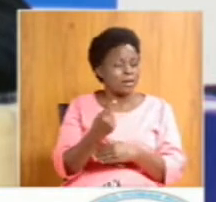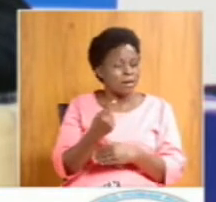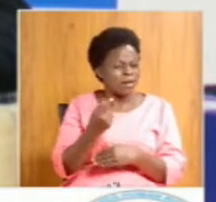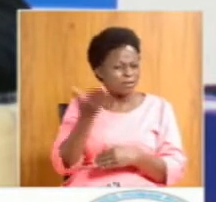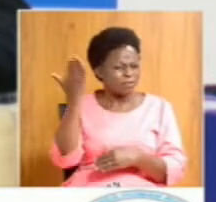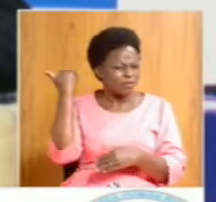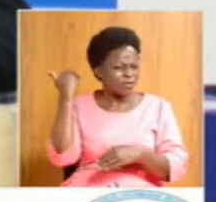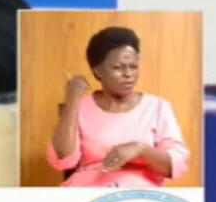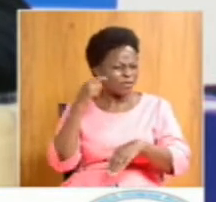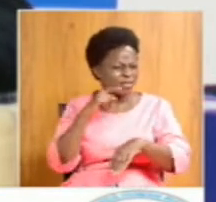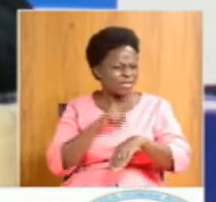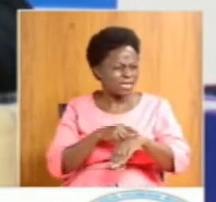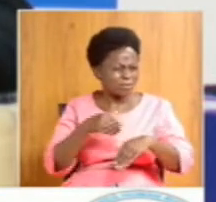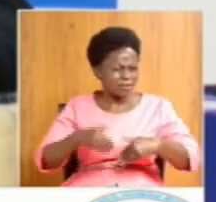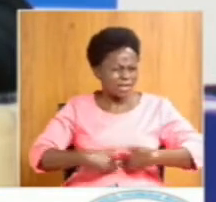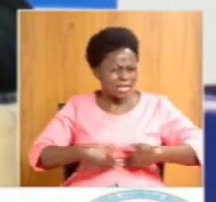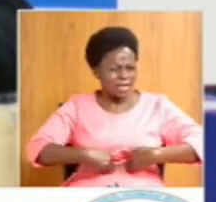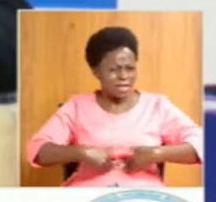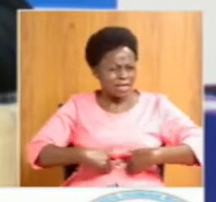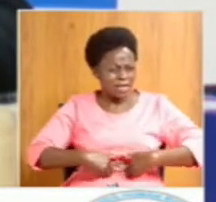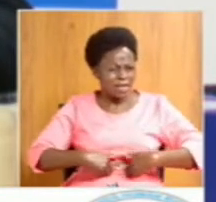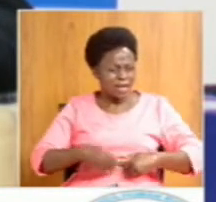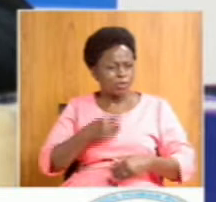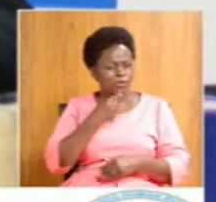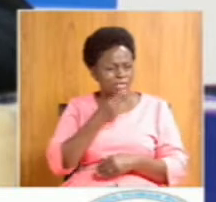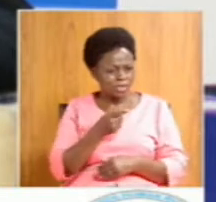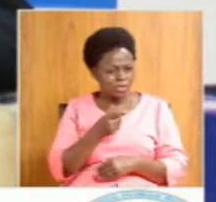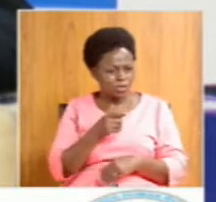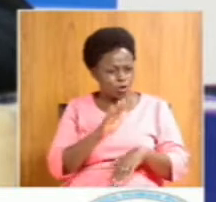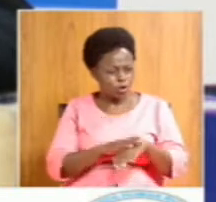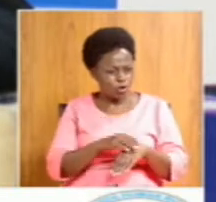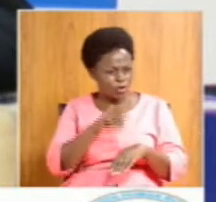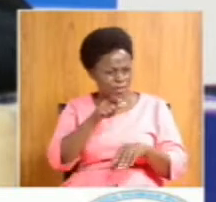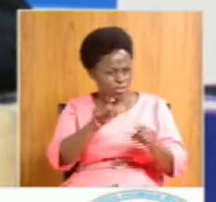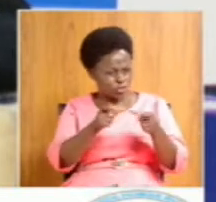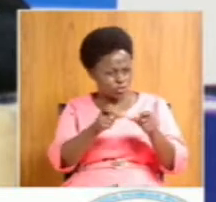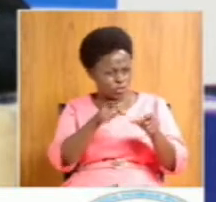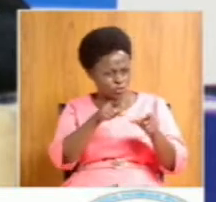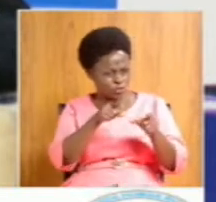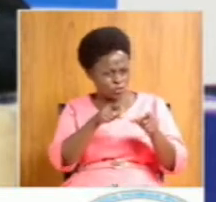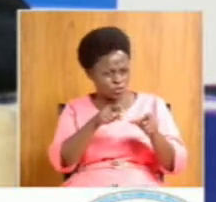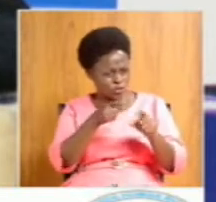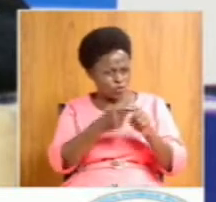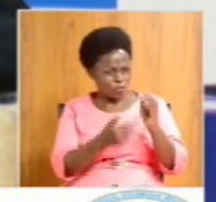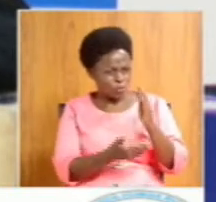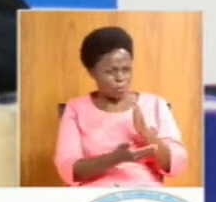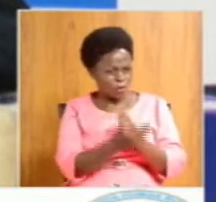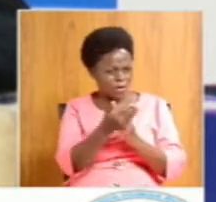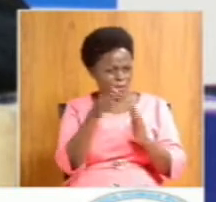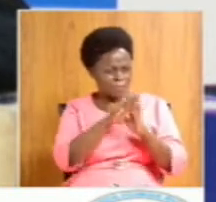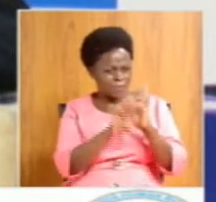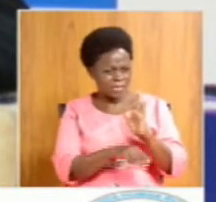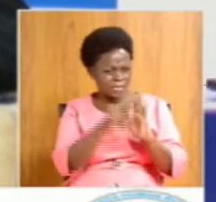There was a time when I was much younger. I was able to tell on this radio station from morning there is